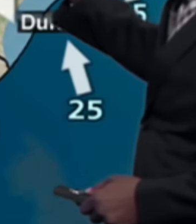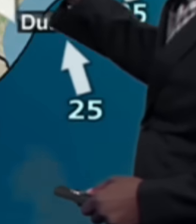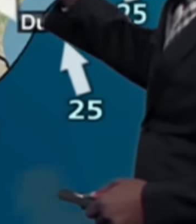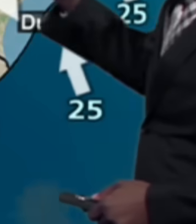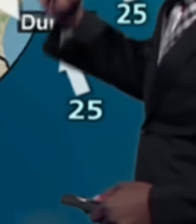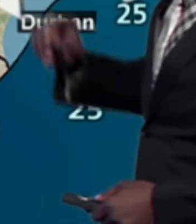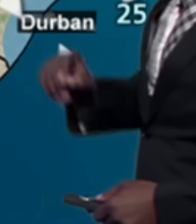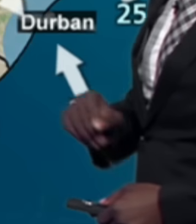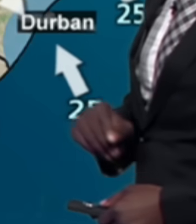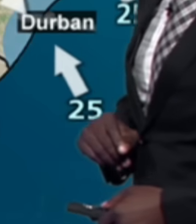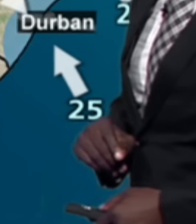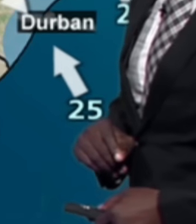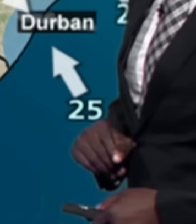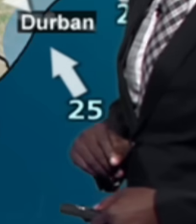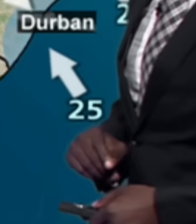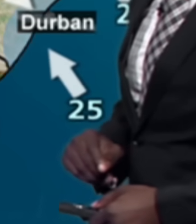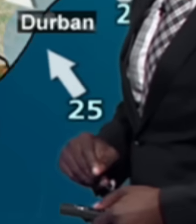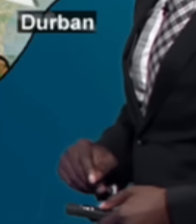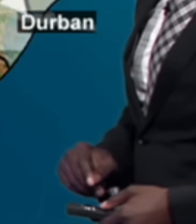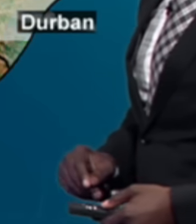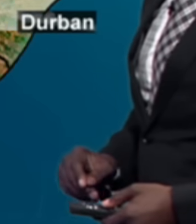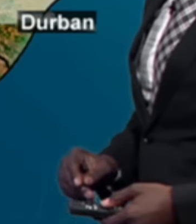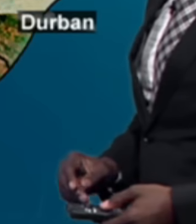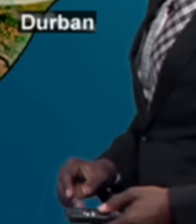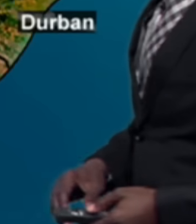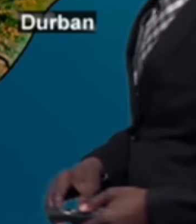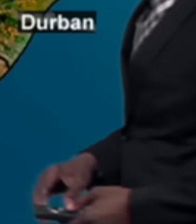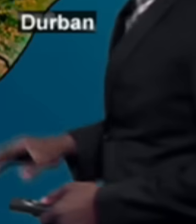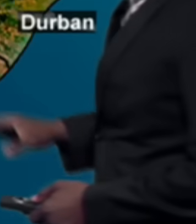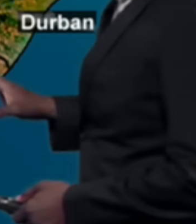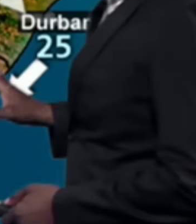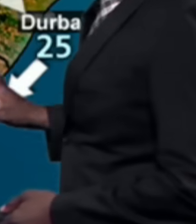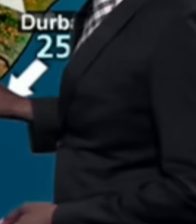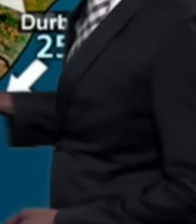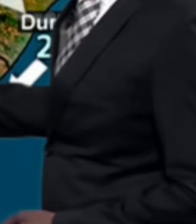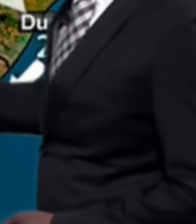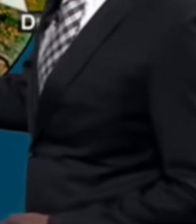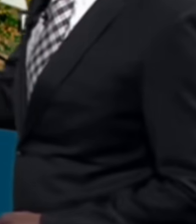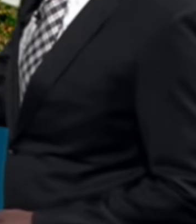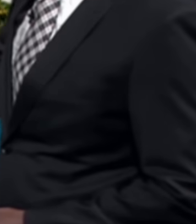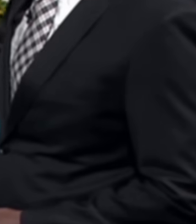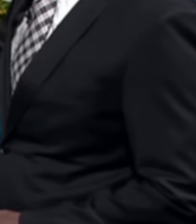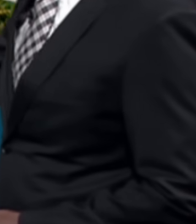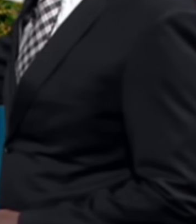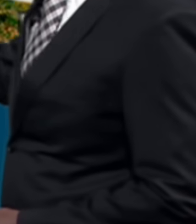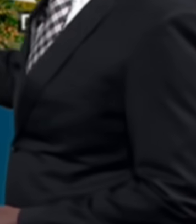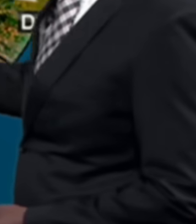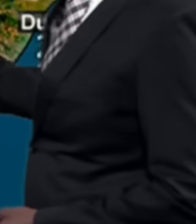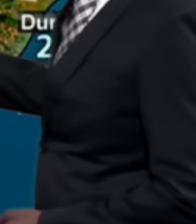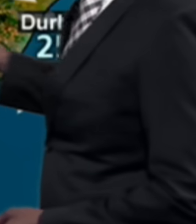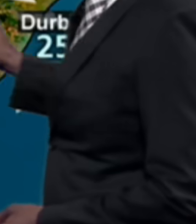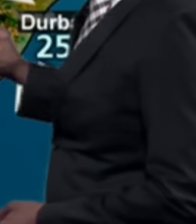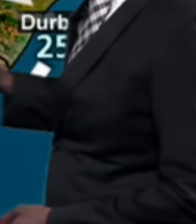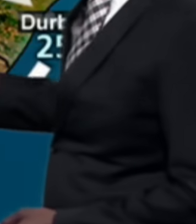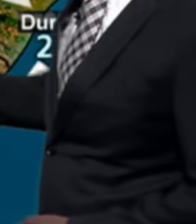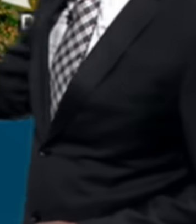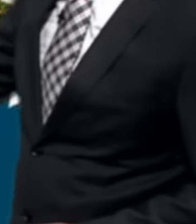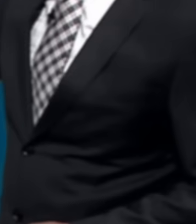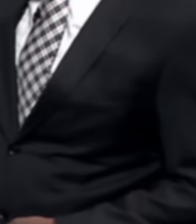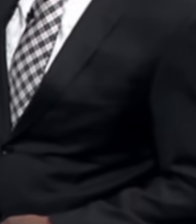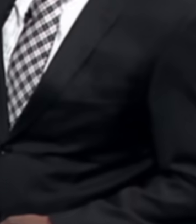ho theosa jalo tla fitla hona ka haro gauta ho sana hlokomeile hore dipula tse saenkai di tla hlelebele hona bo province ya Free State na ya Lesotho